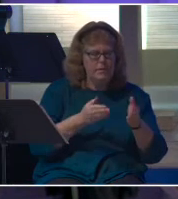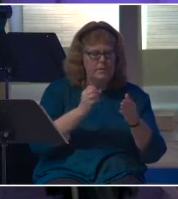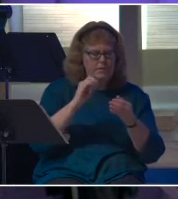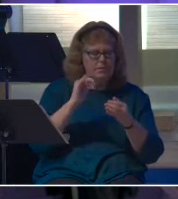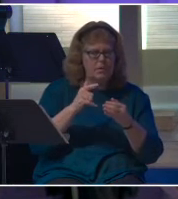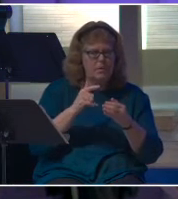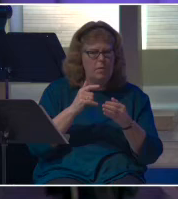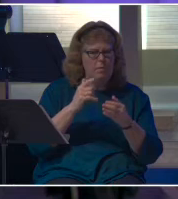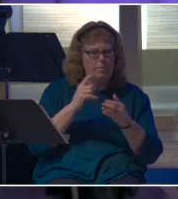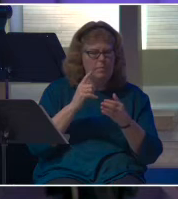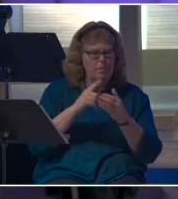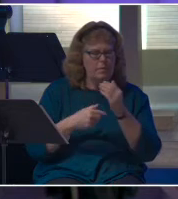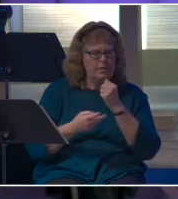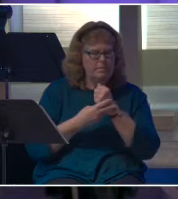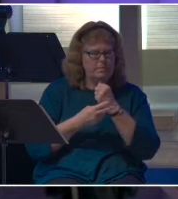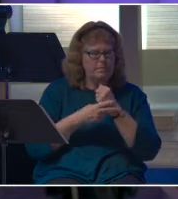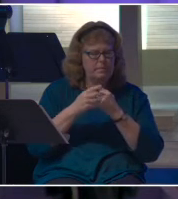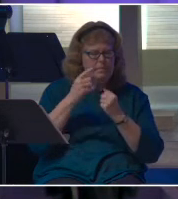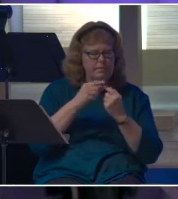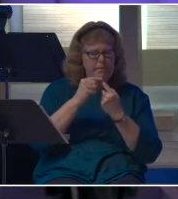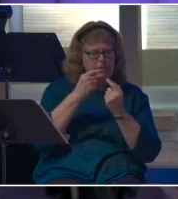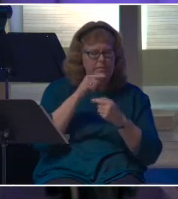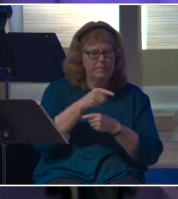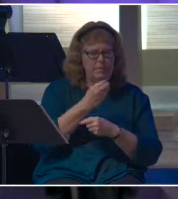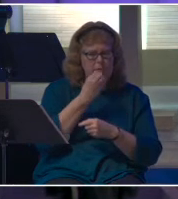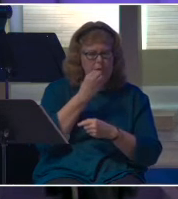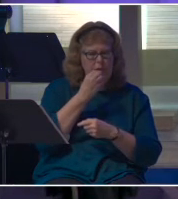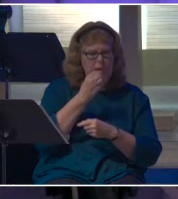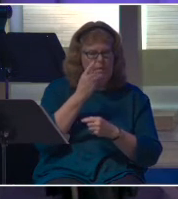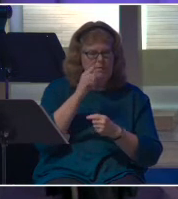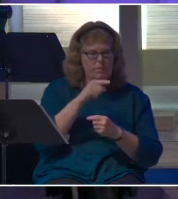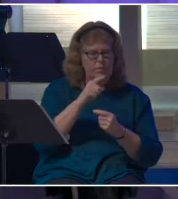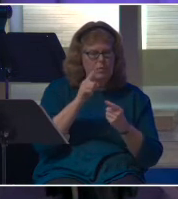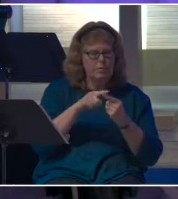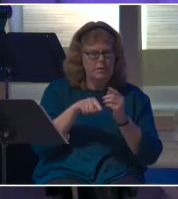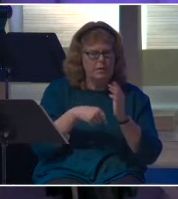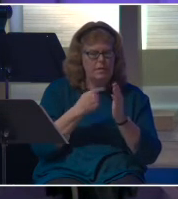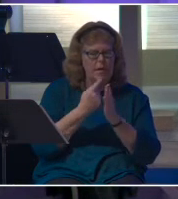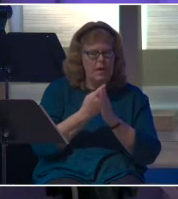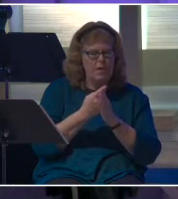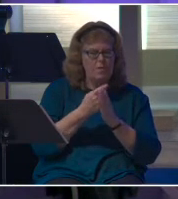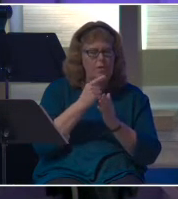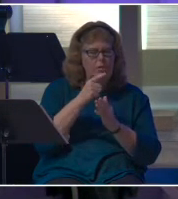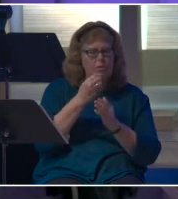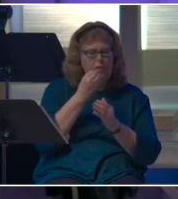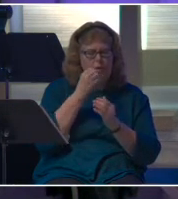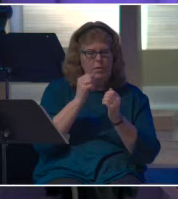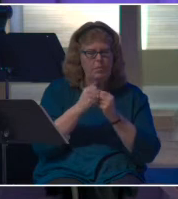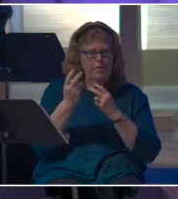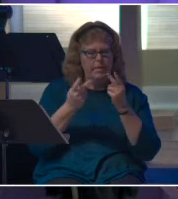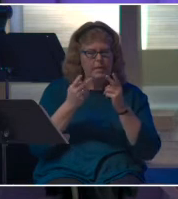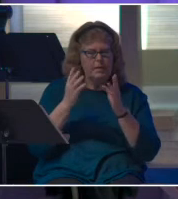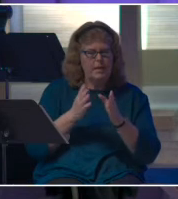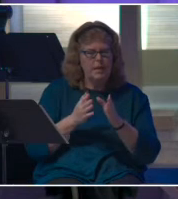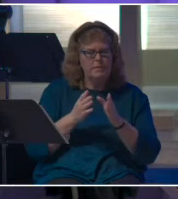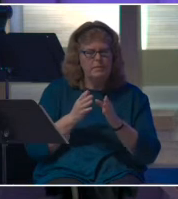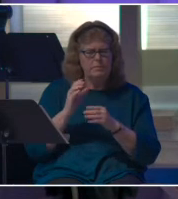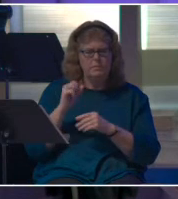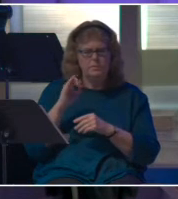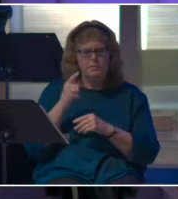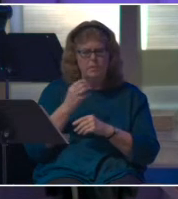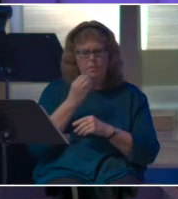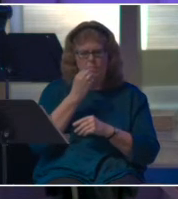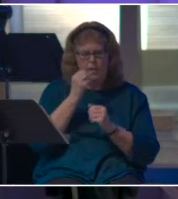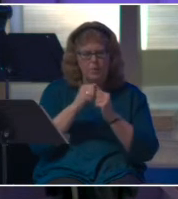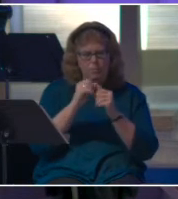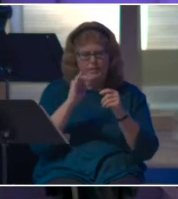"See, what was kept is set before you. Eat, because it was kept for you until the hour appointed, that you might eat with the guests." So Saul ate with